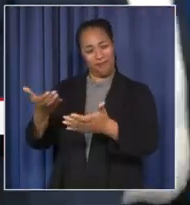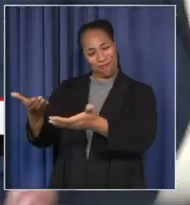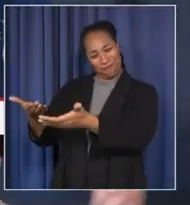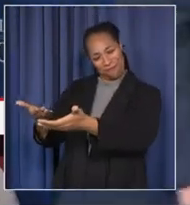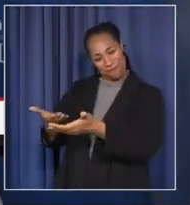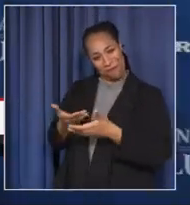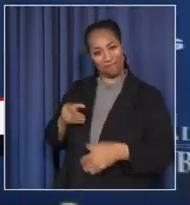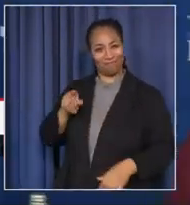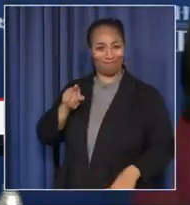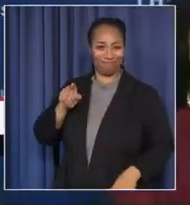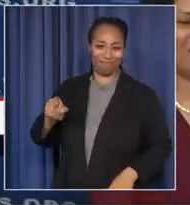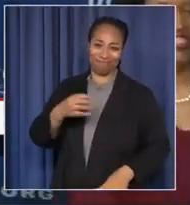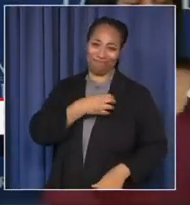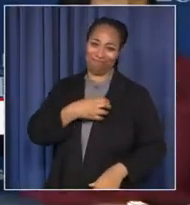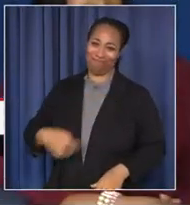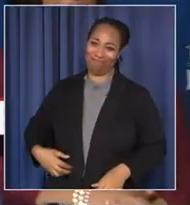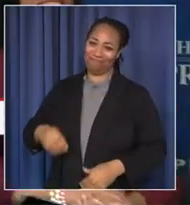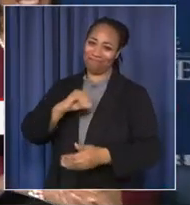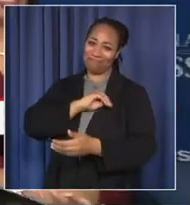you. Thank Thank you.